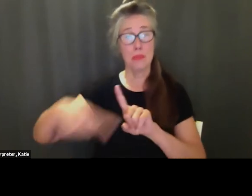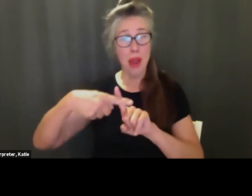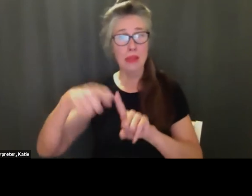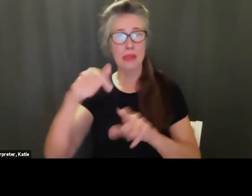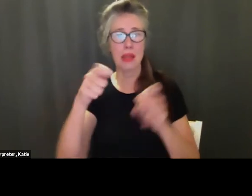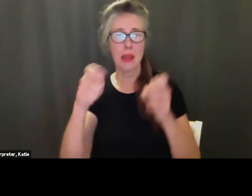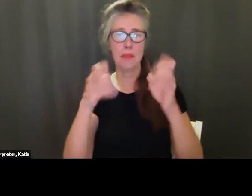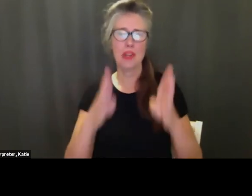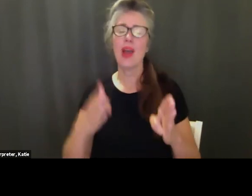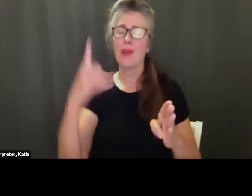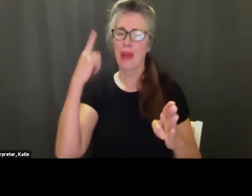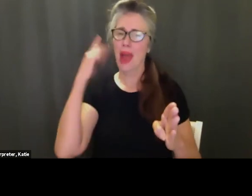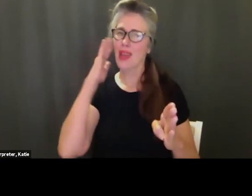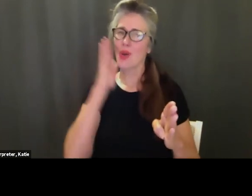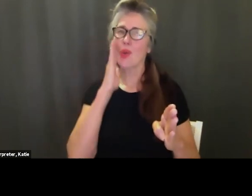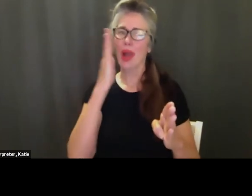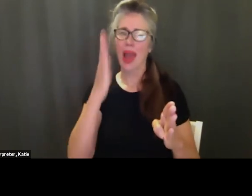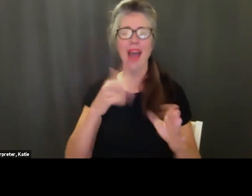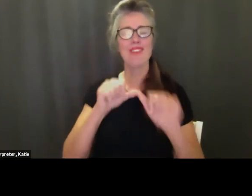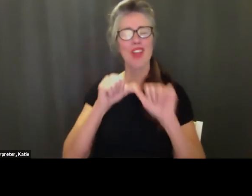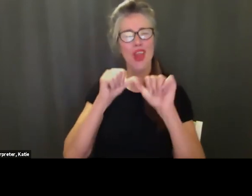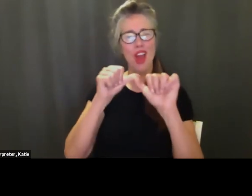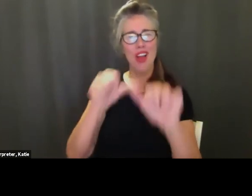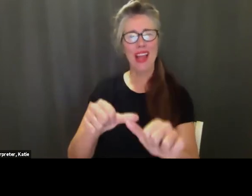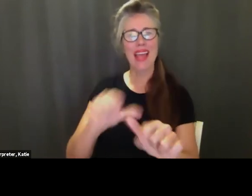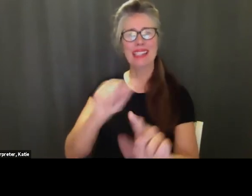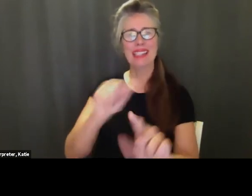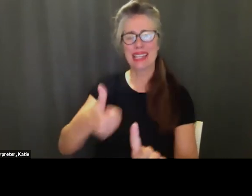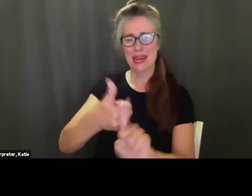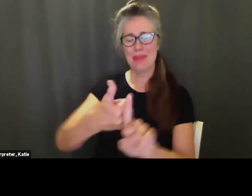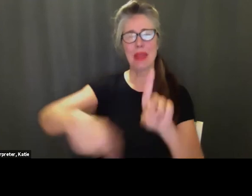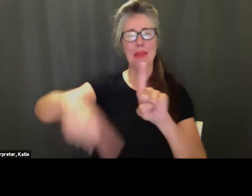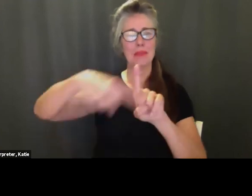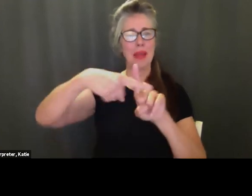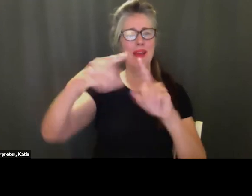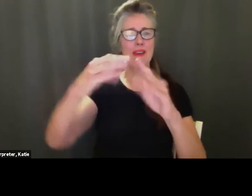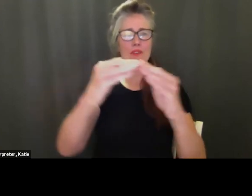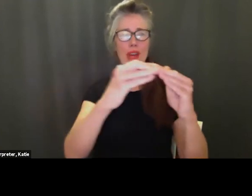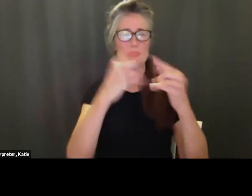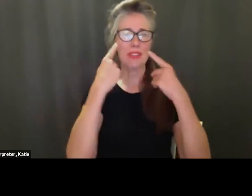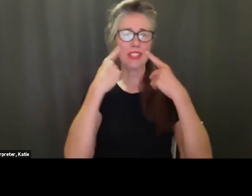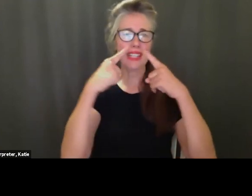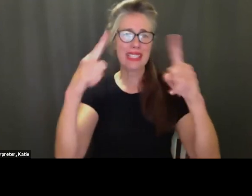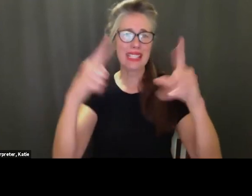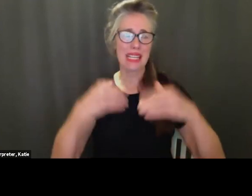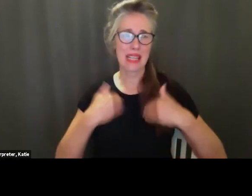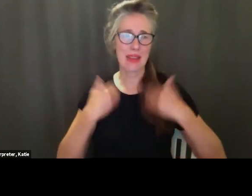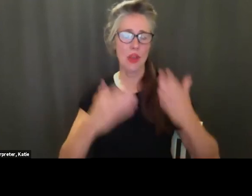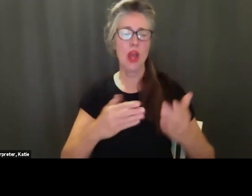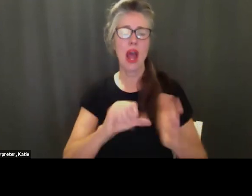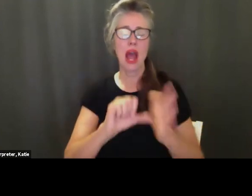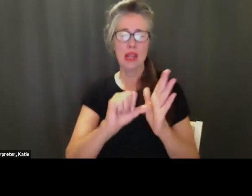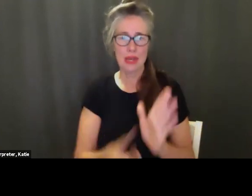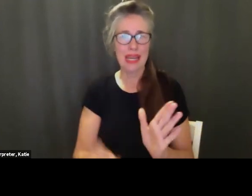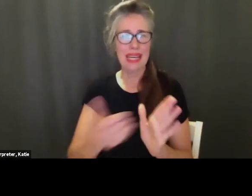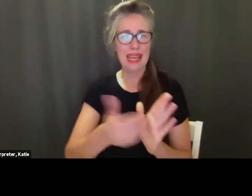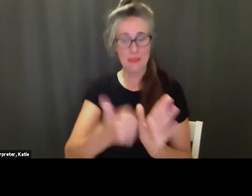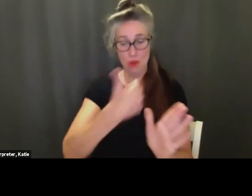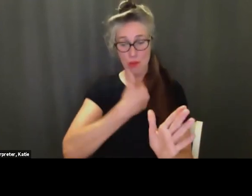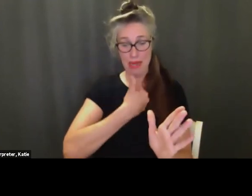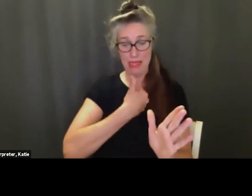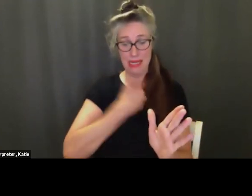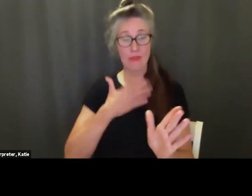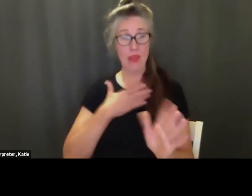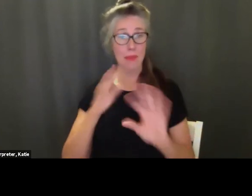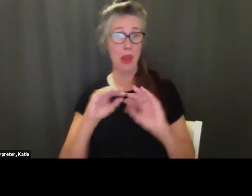a long-lasting and powerful impact on education equity and the success of our youth. So to reiterate, on behalf of myself and my organization,